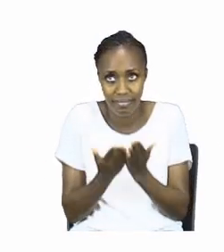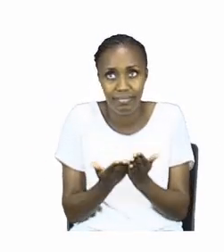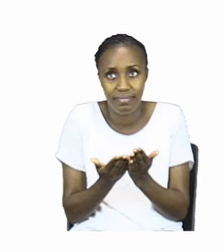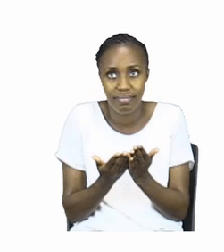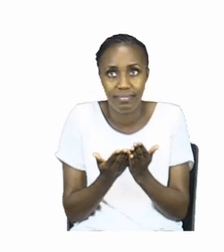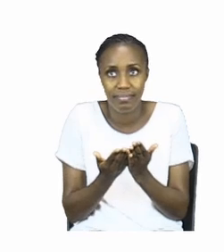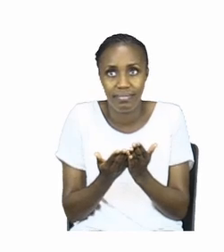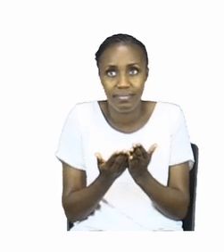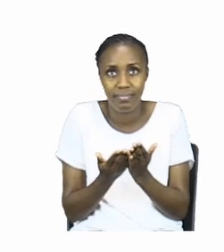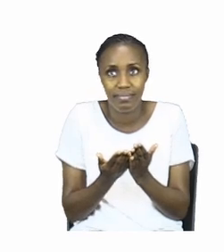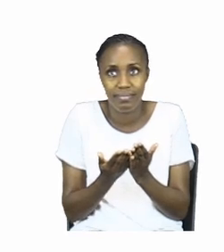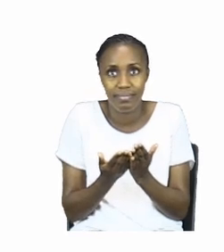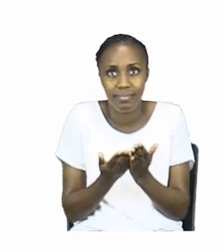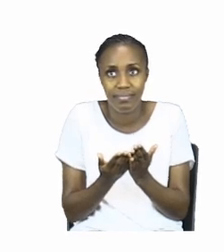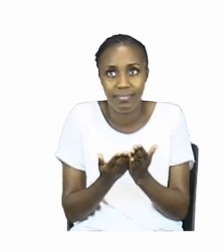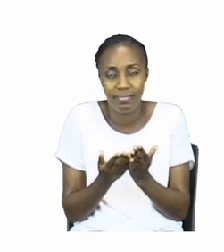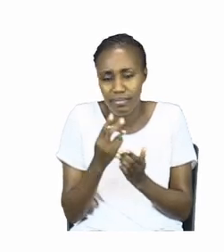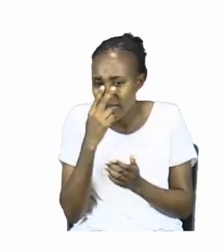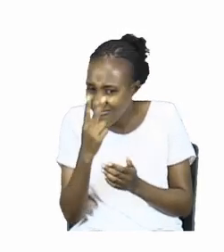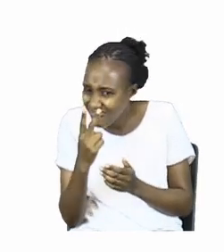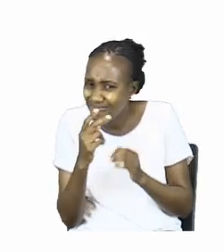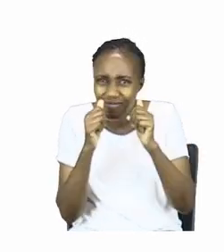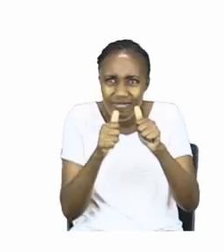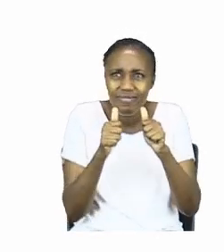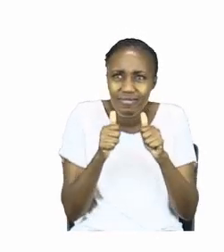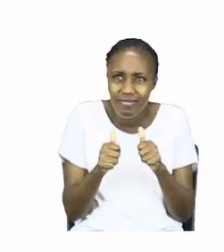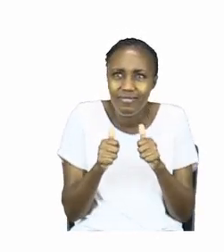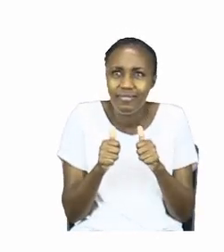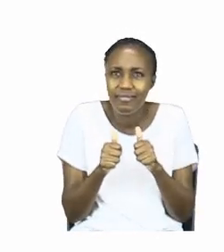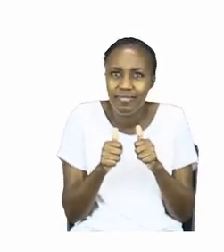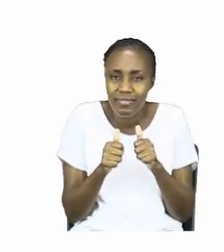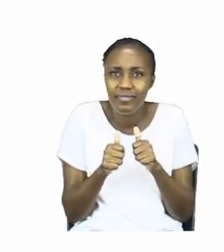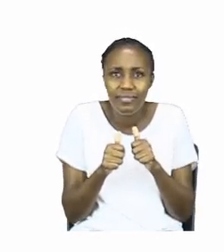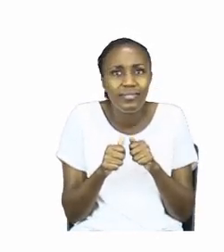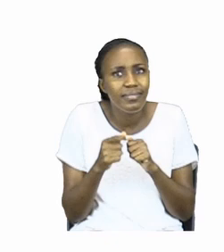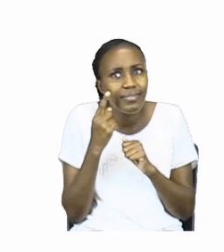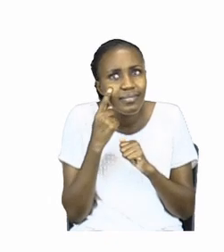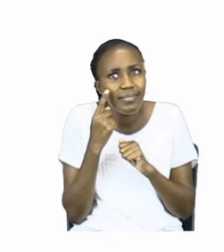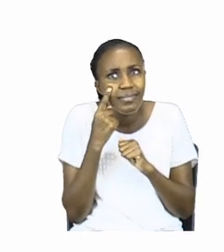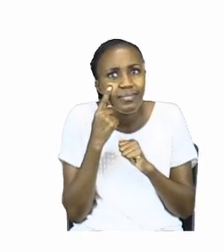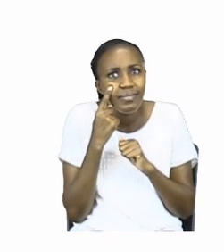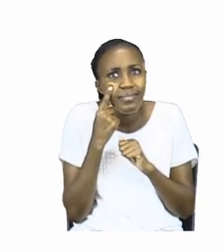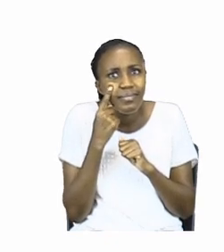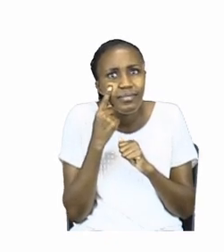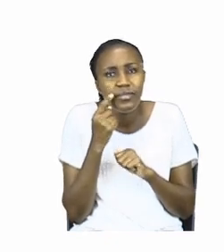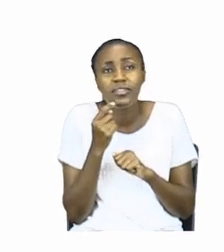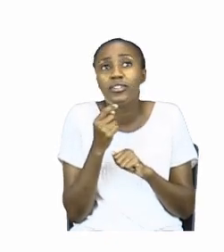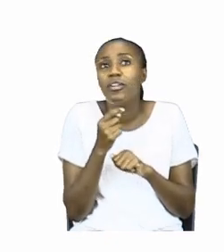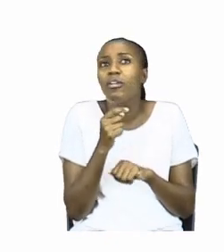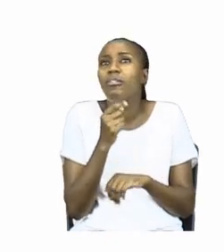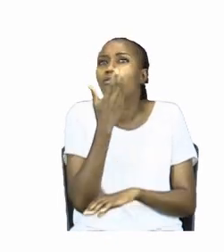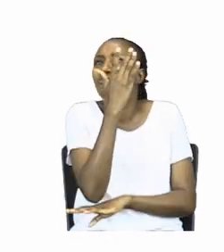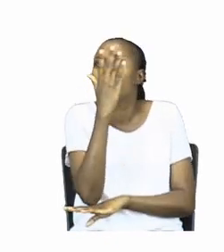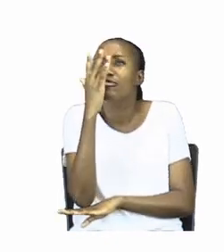clearly look at the pictures of the trees, and then you must try and find a picture that bears fruits, and